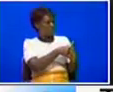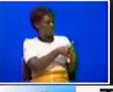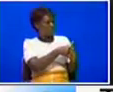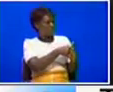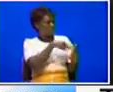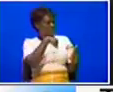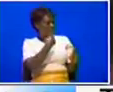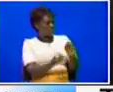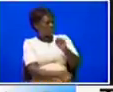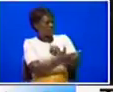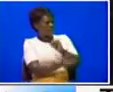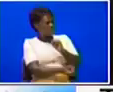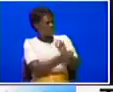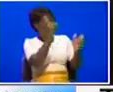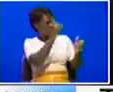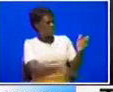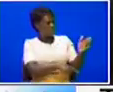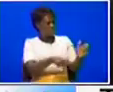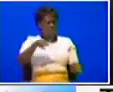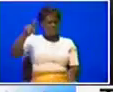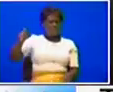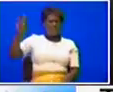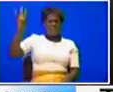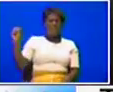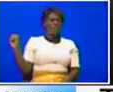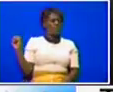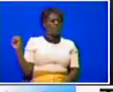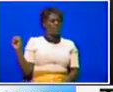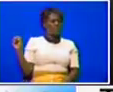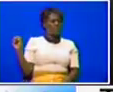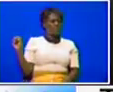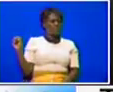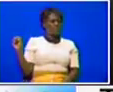advising at the highest level, a prime minister of the Republic of Kenya?